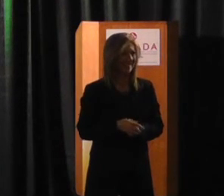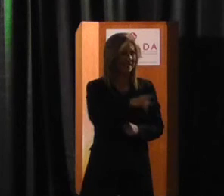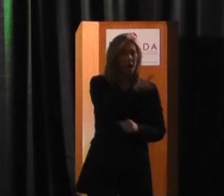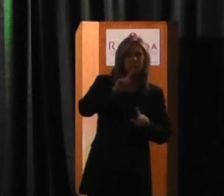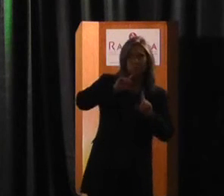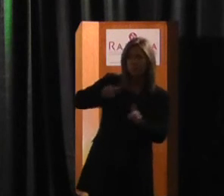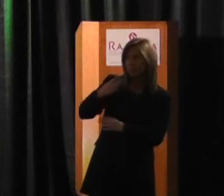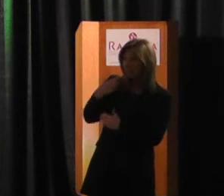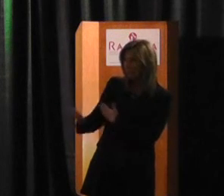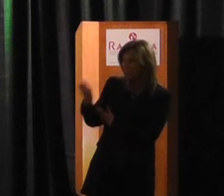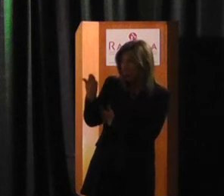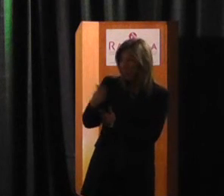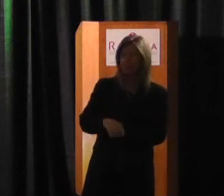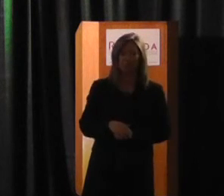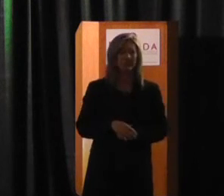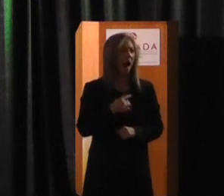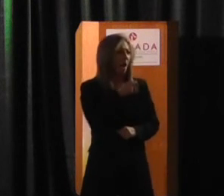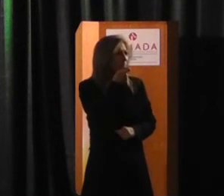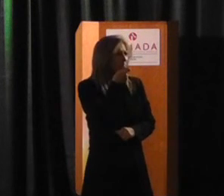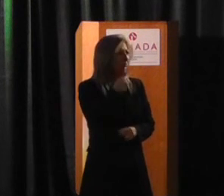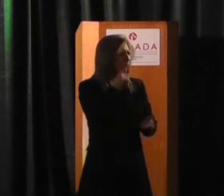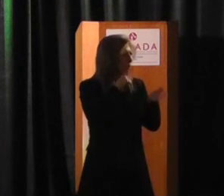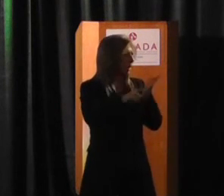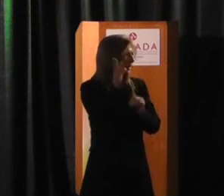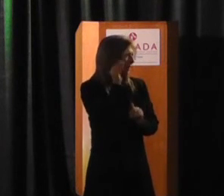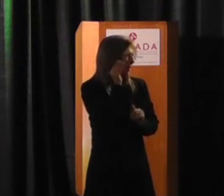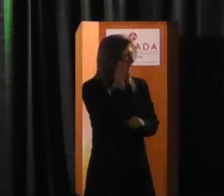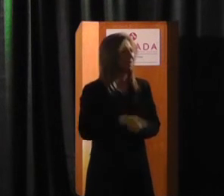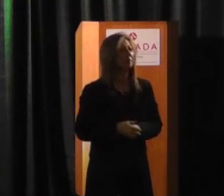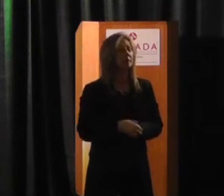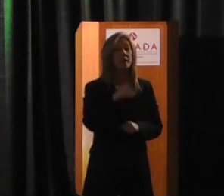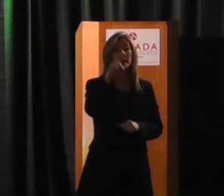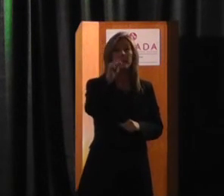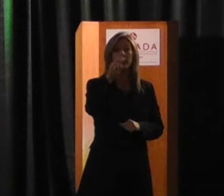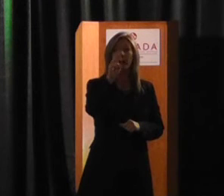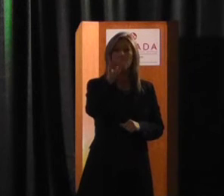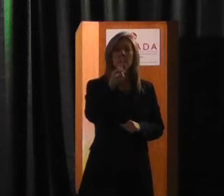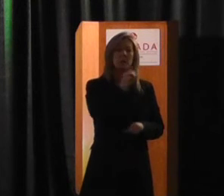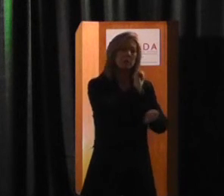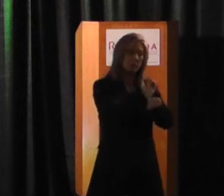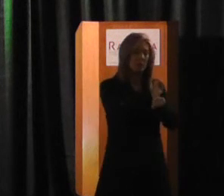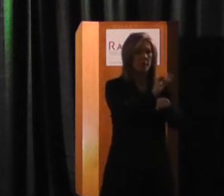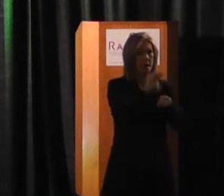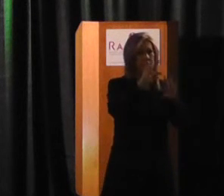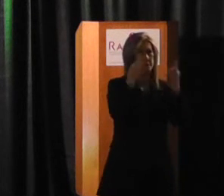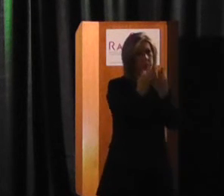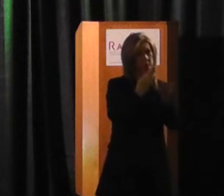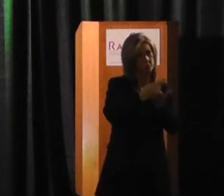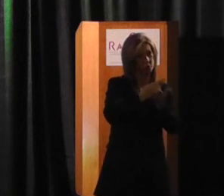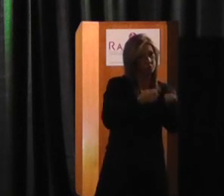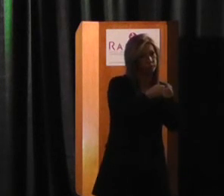Thank you. It was a mic check, but. Gateway is an employment and family resource center that was started in